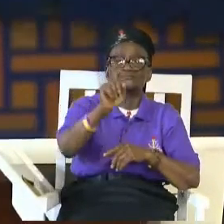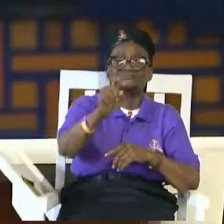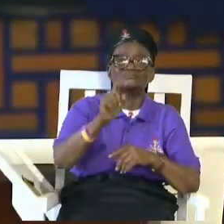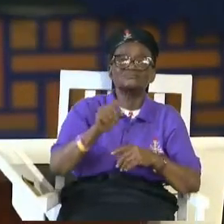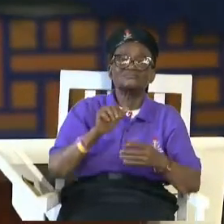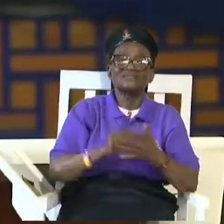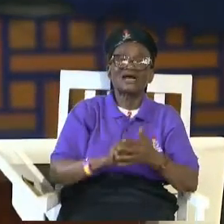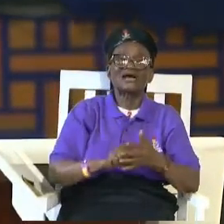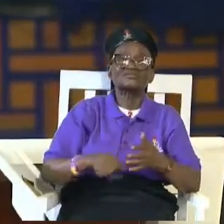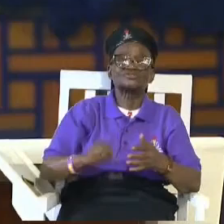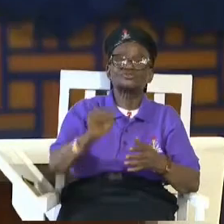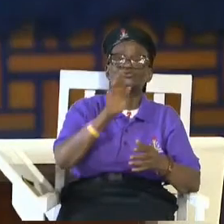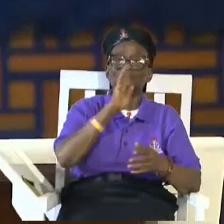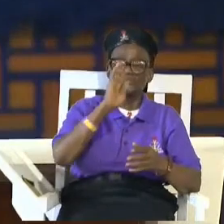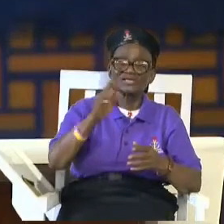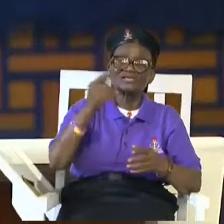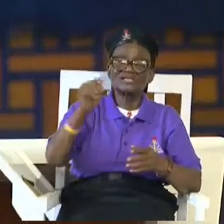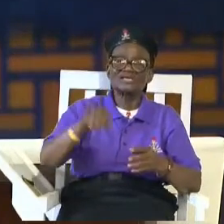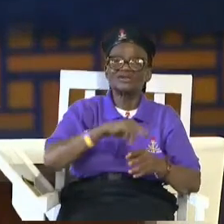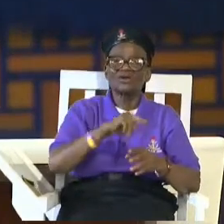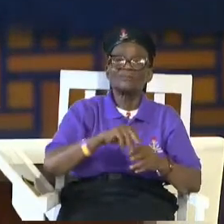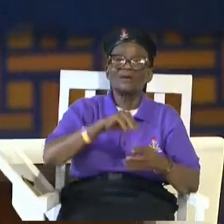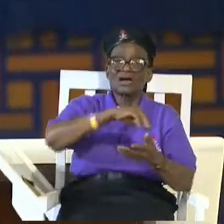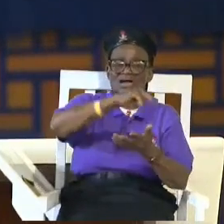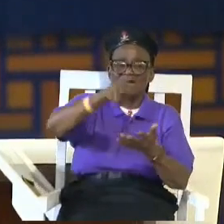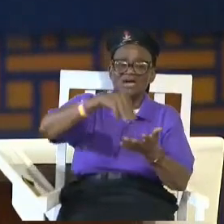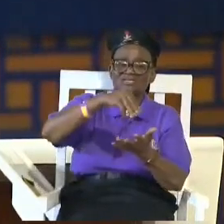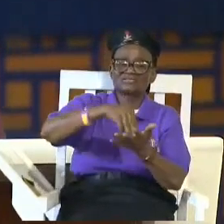That should be the normal circle.